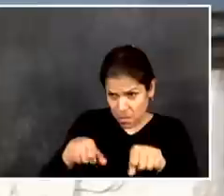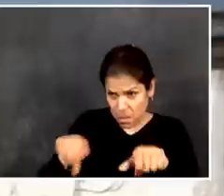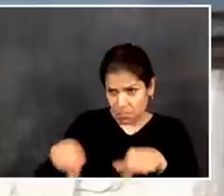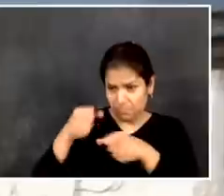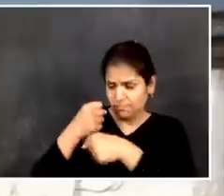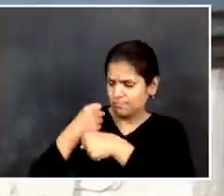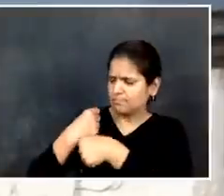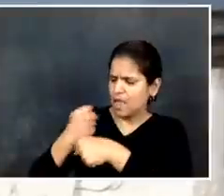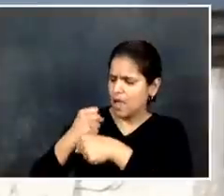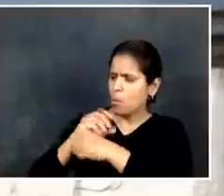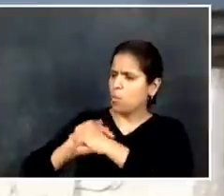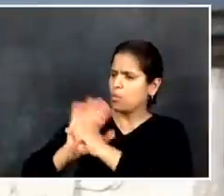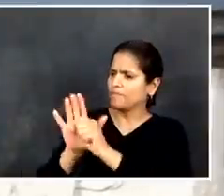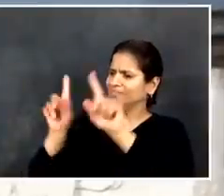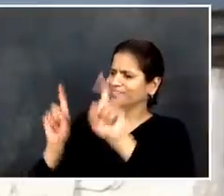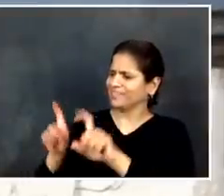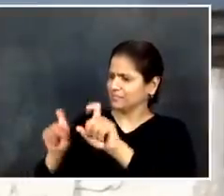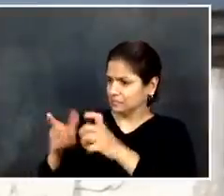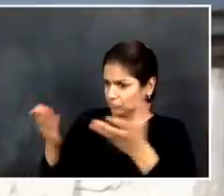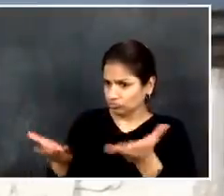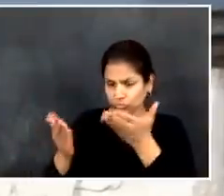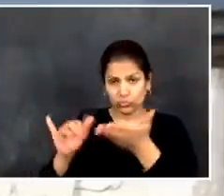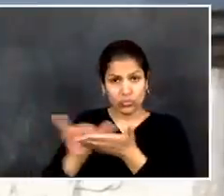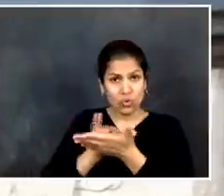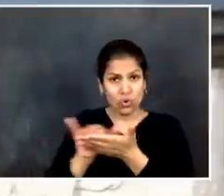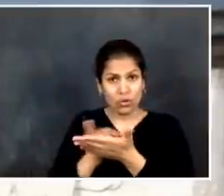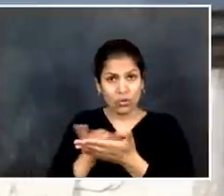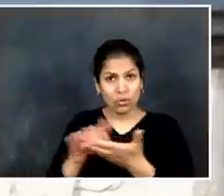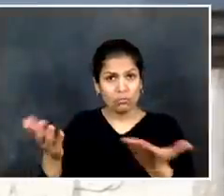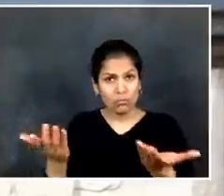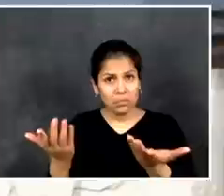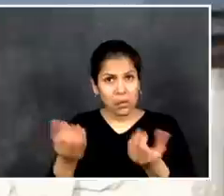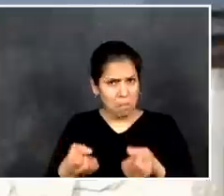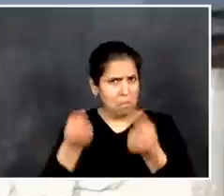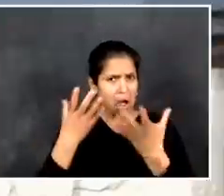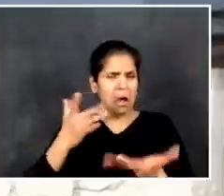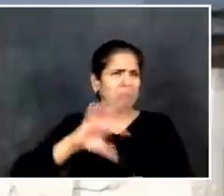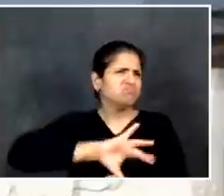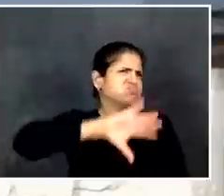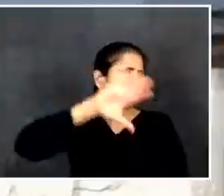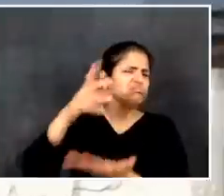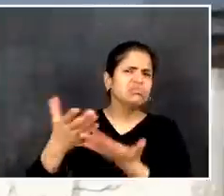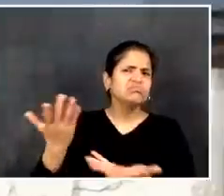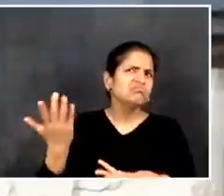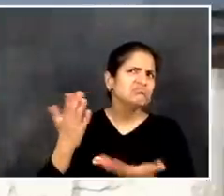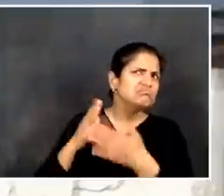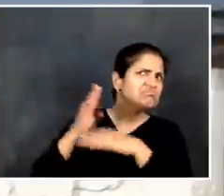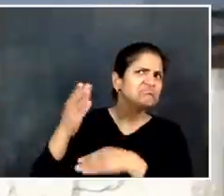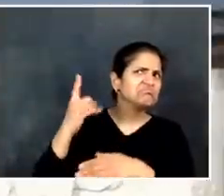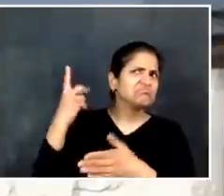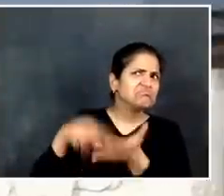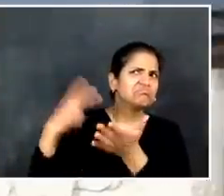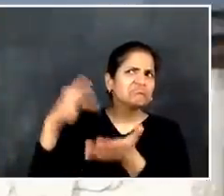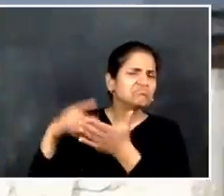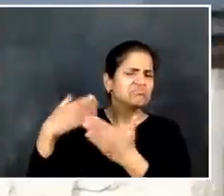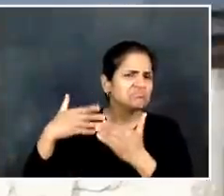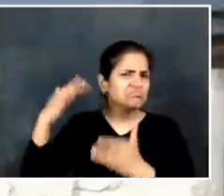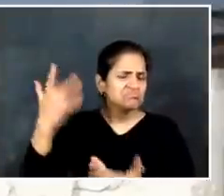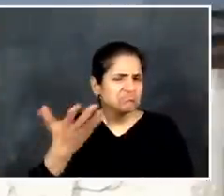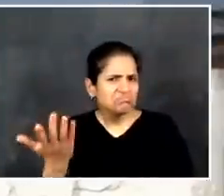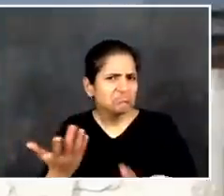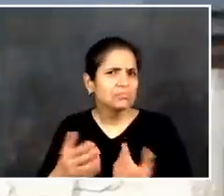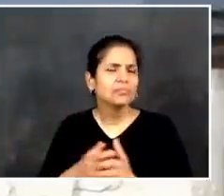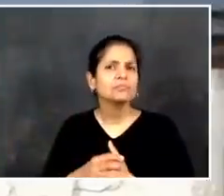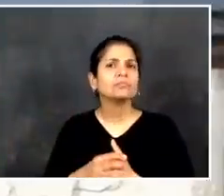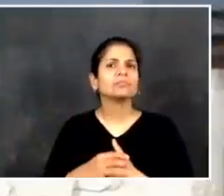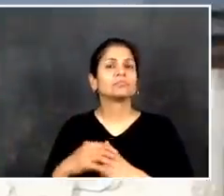but I will remind you that, you know, we've said those homegrown test kits will be coming in the beginning of May, and that we're going to announce